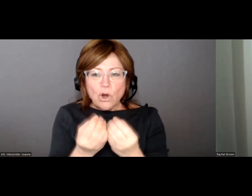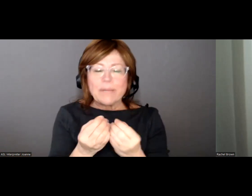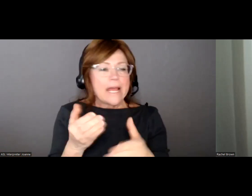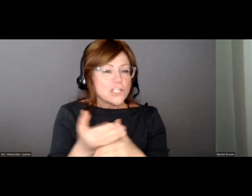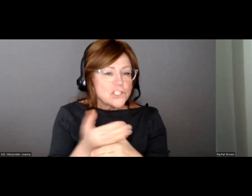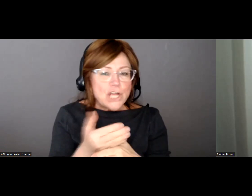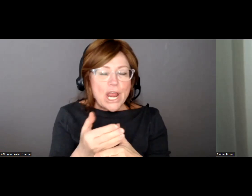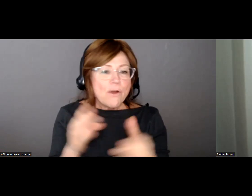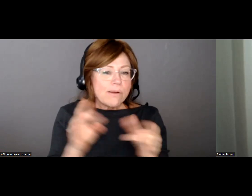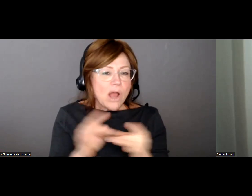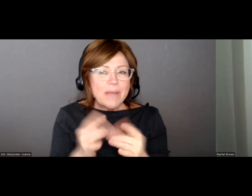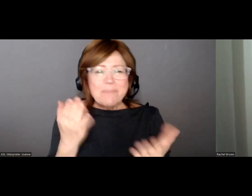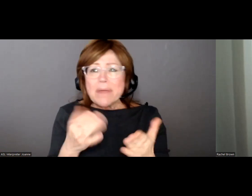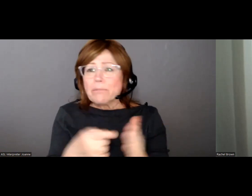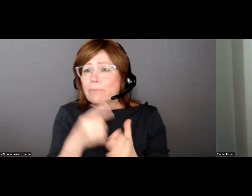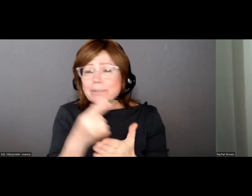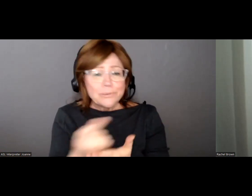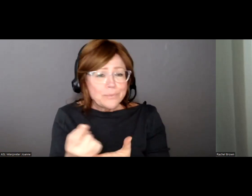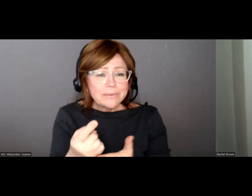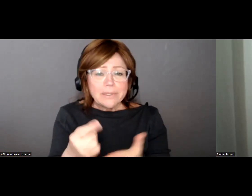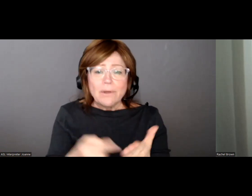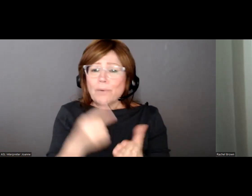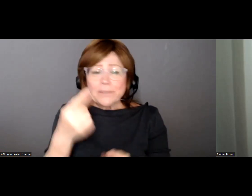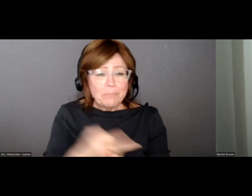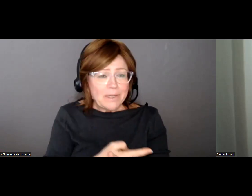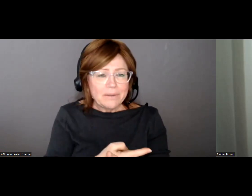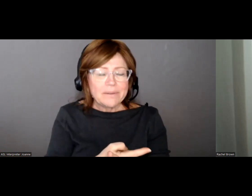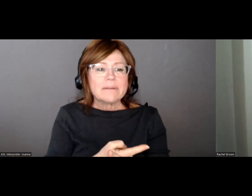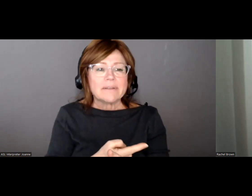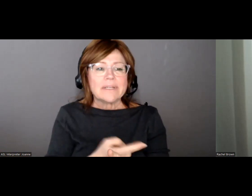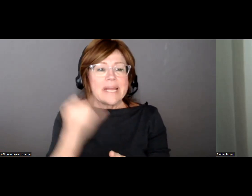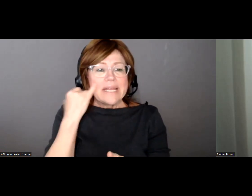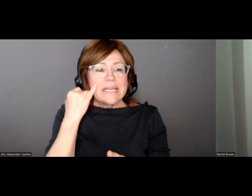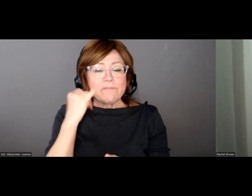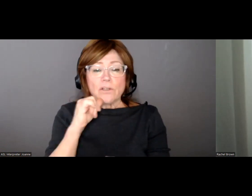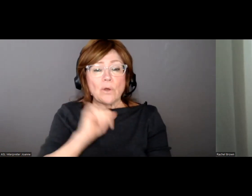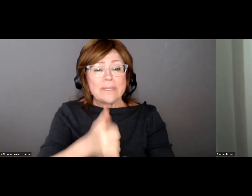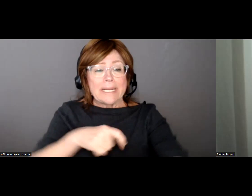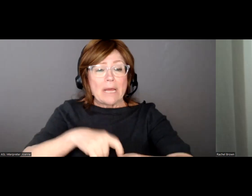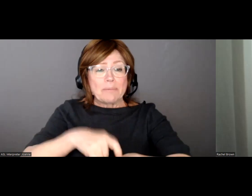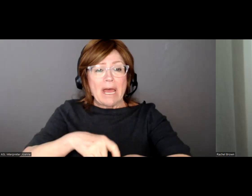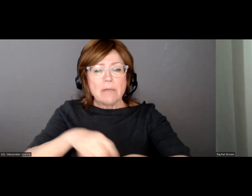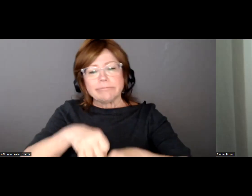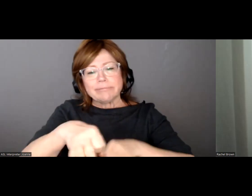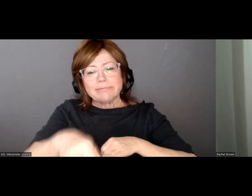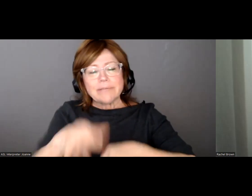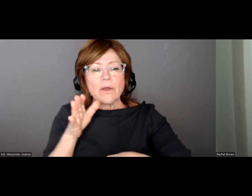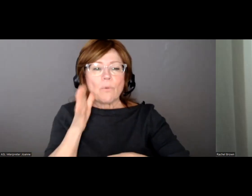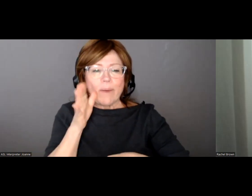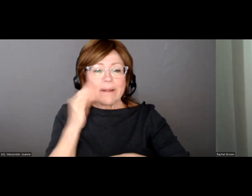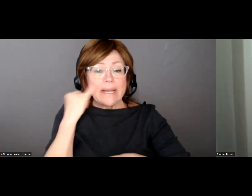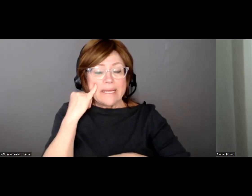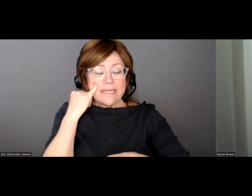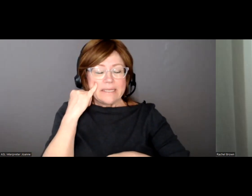maybe do that once a week or once a month. It does get put in the back burner, but it's something that if you schedule the time in for